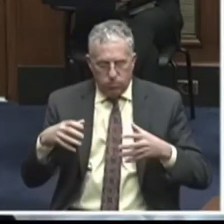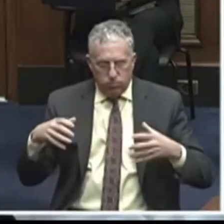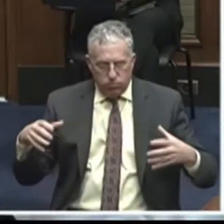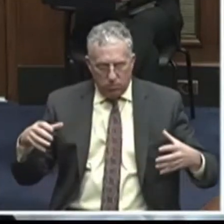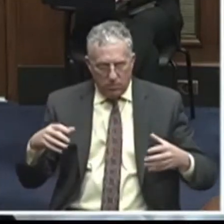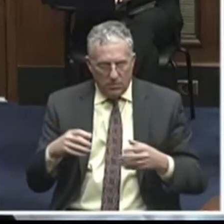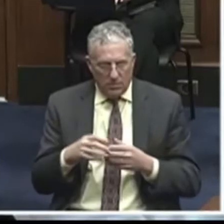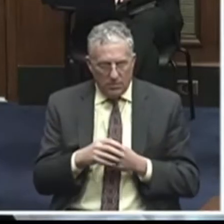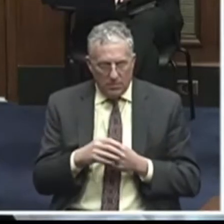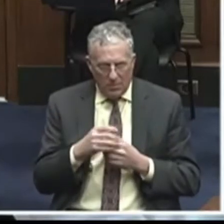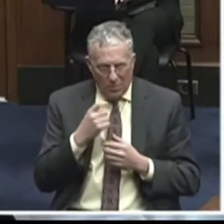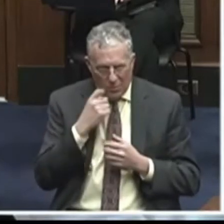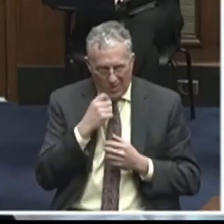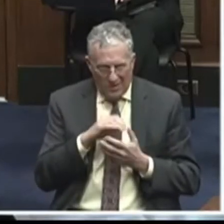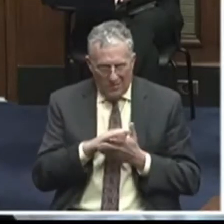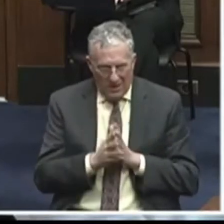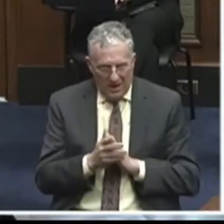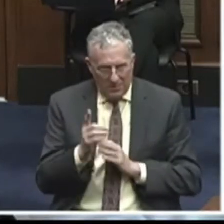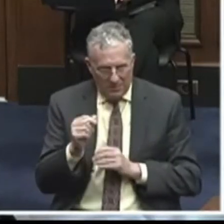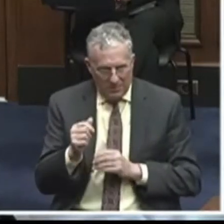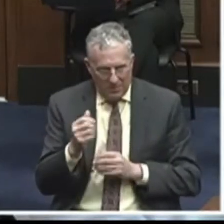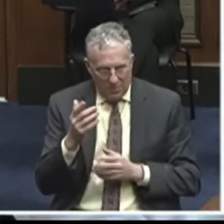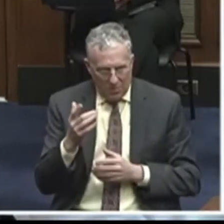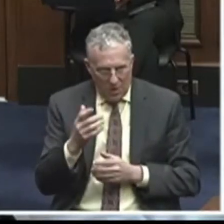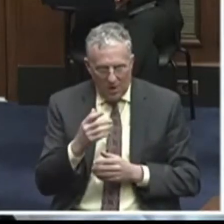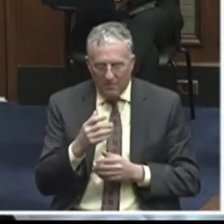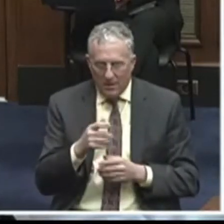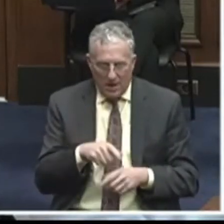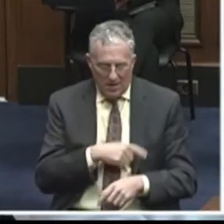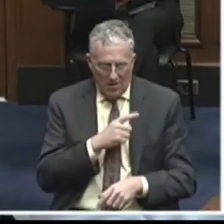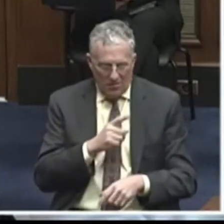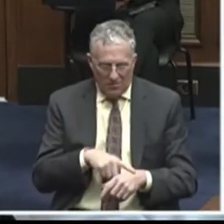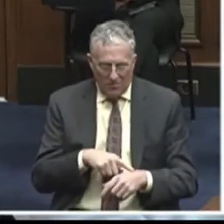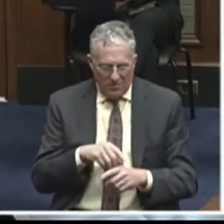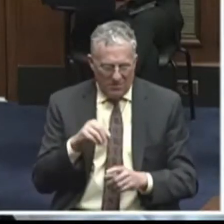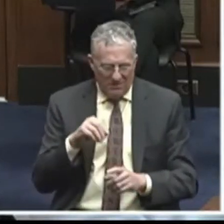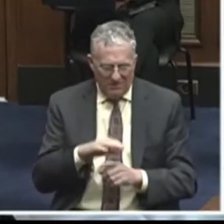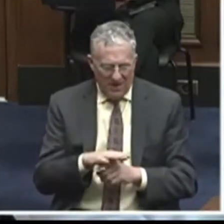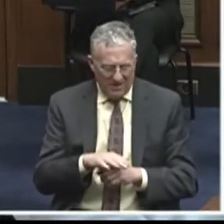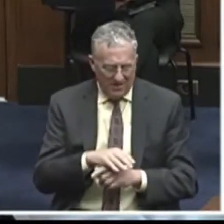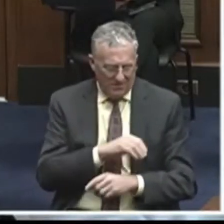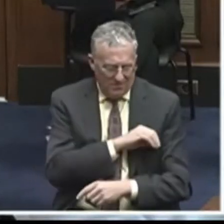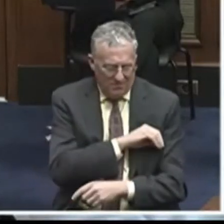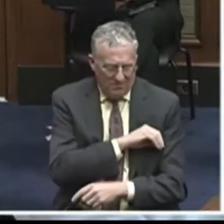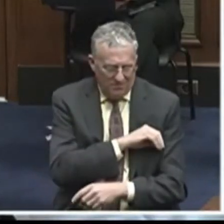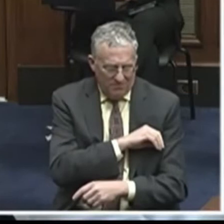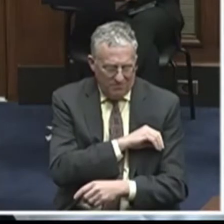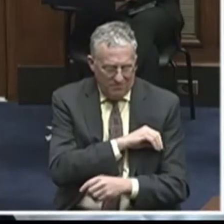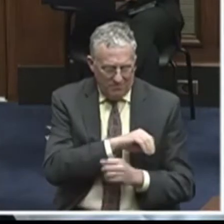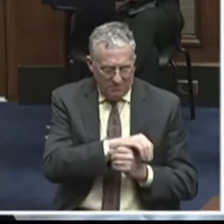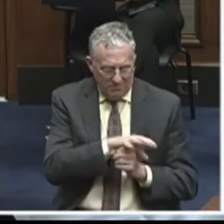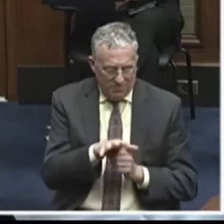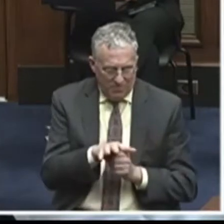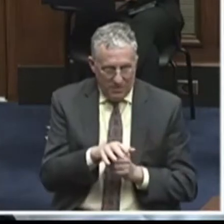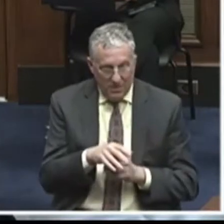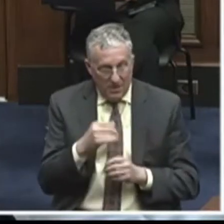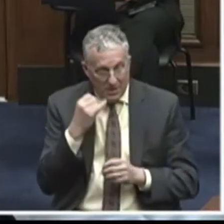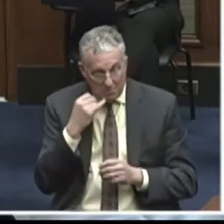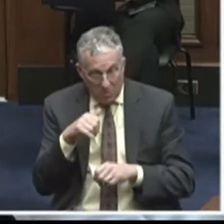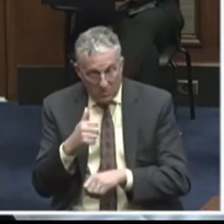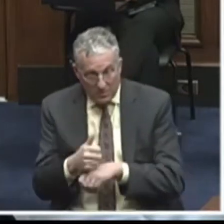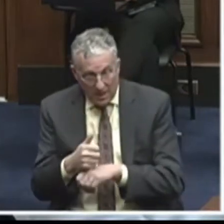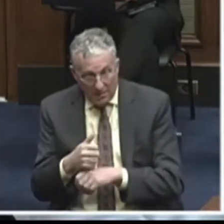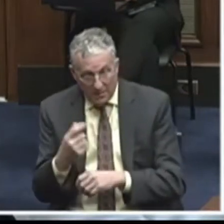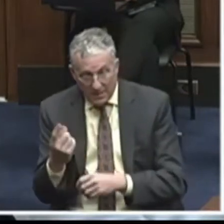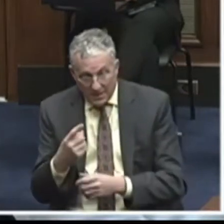who have become recently disabled because of the long-term effects of the coronavirus. Only a single-payer system would possess the scale